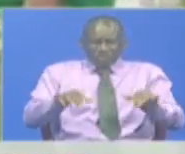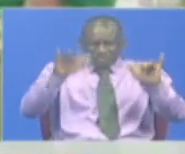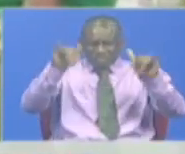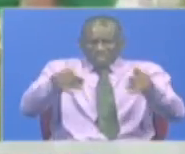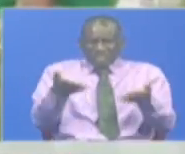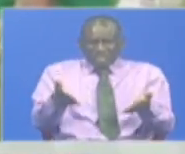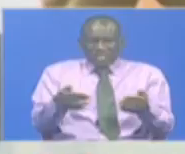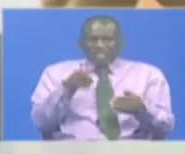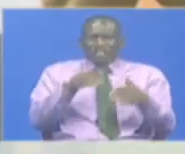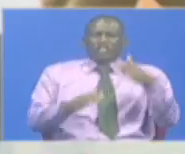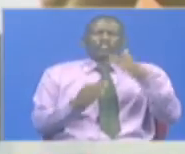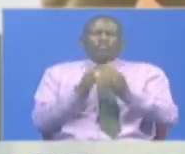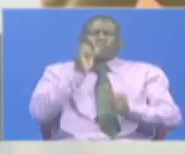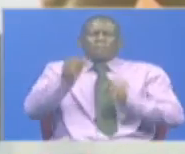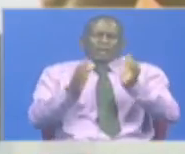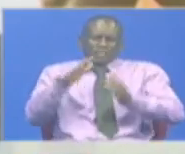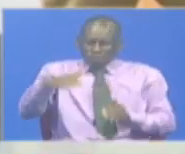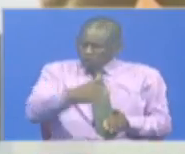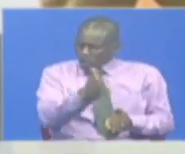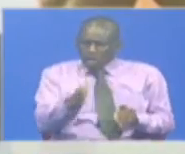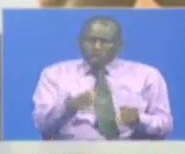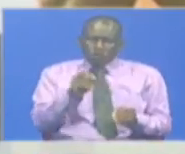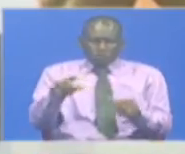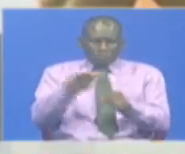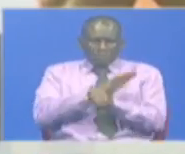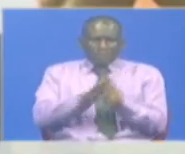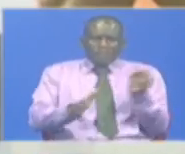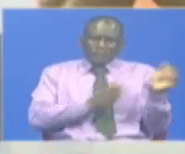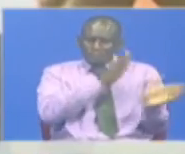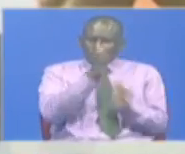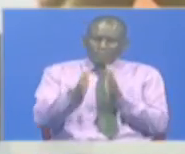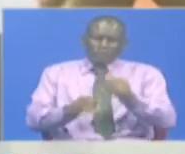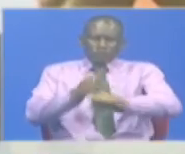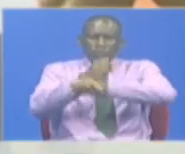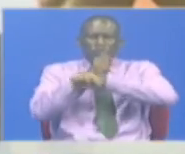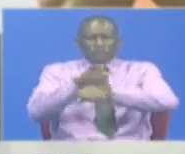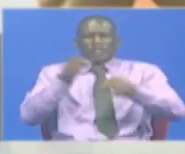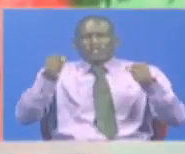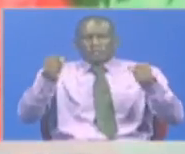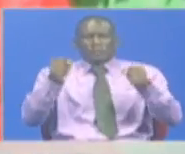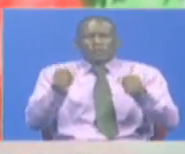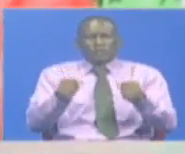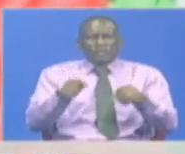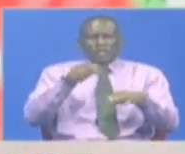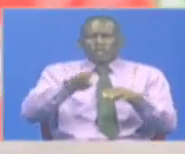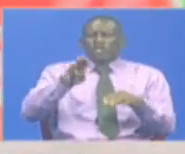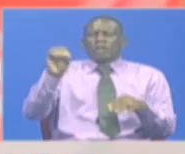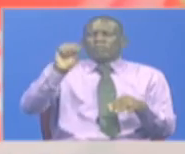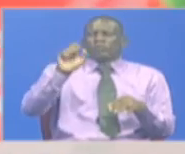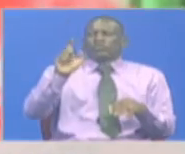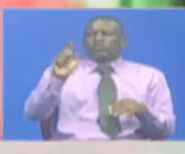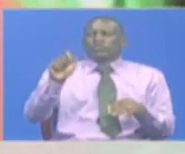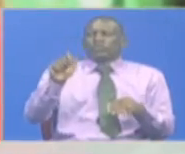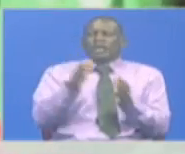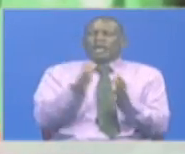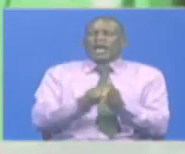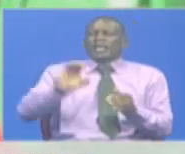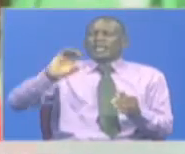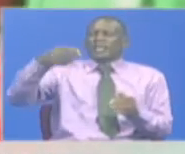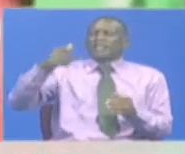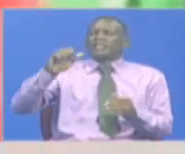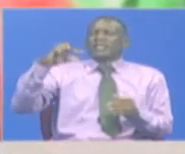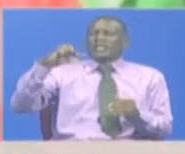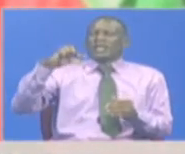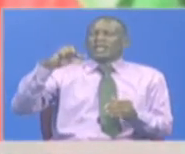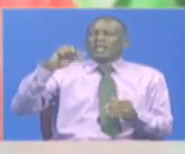top marathoner would have been busy preparing to defend his titles at the Boston and Chicago major marathons.